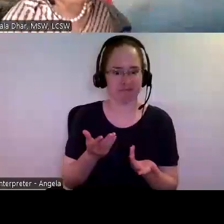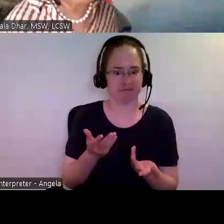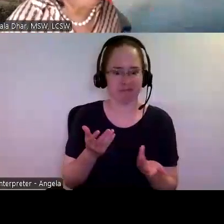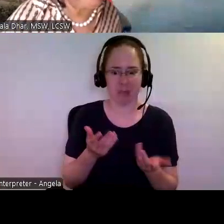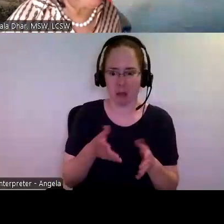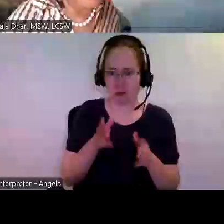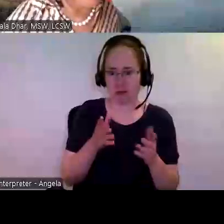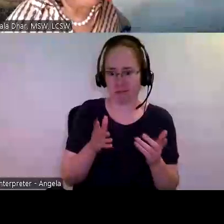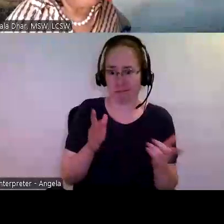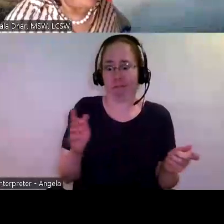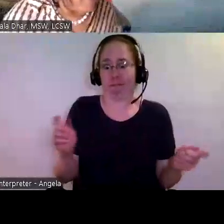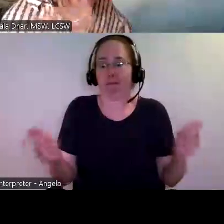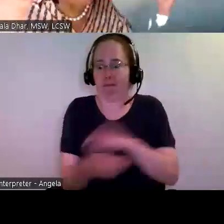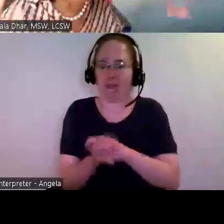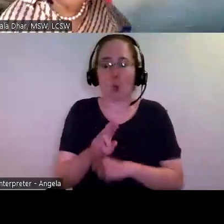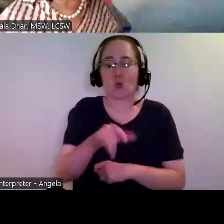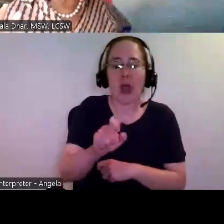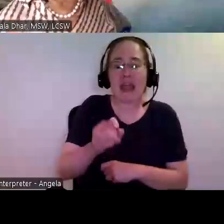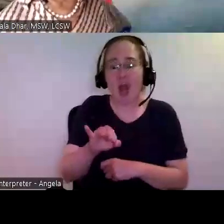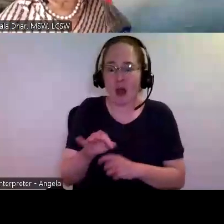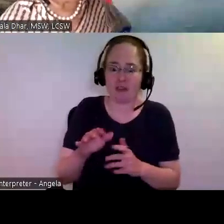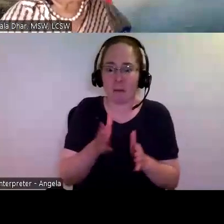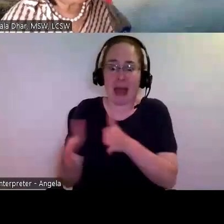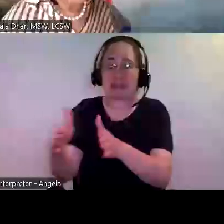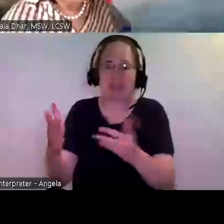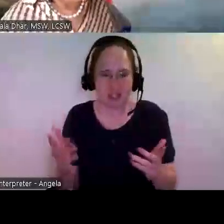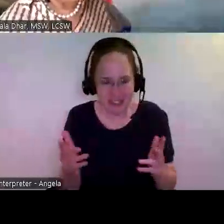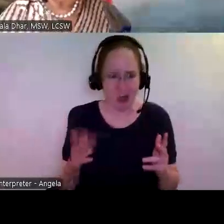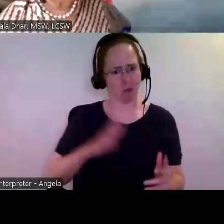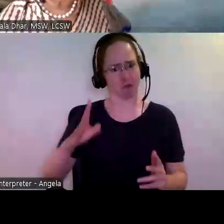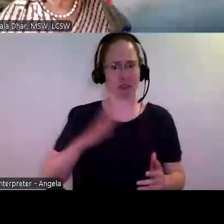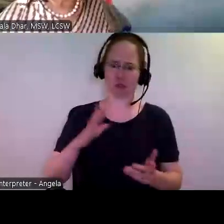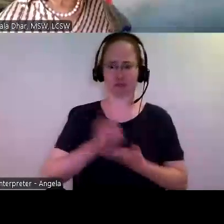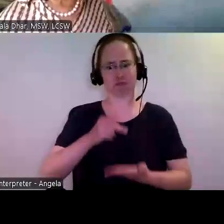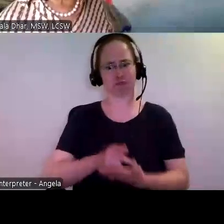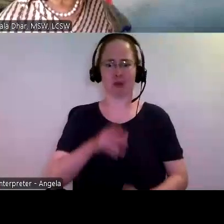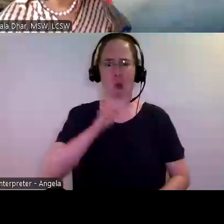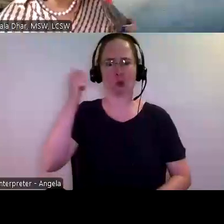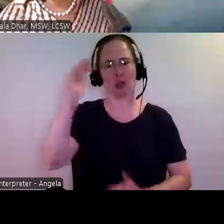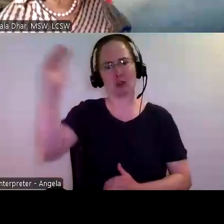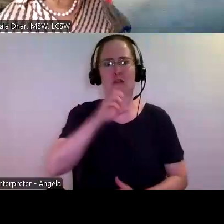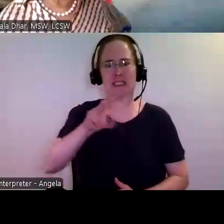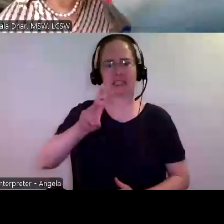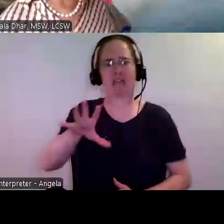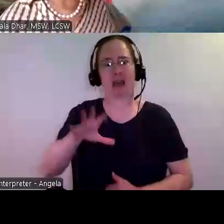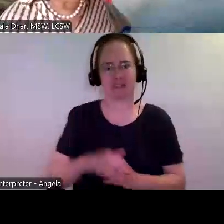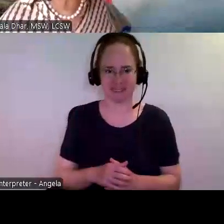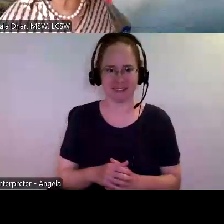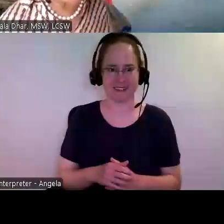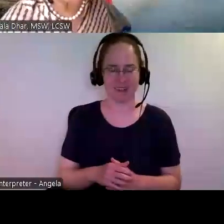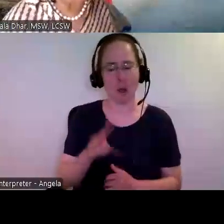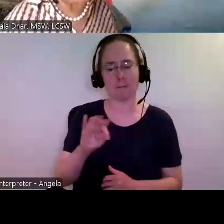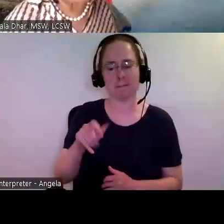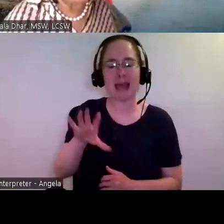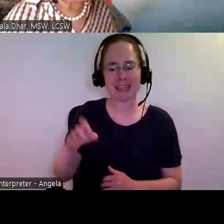your officially older adult. I am an official older adult. When you turn 65, you get, you know, you're